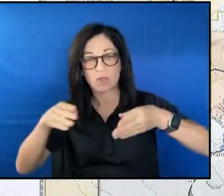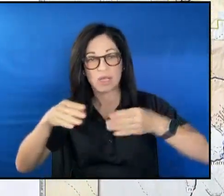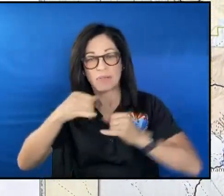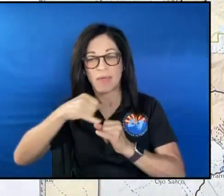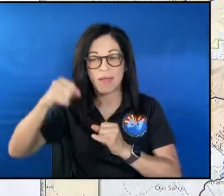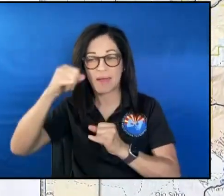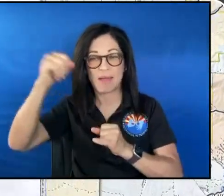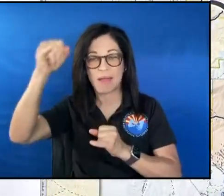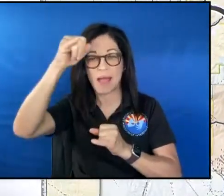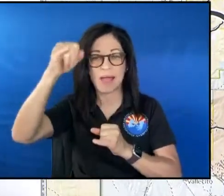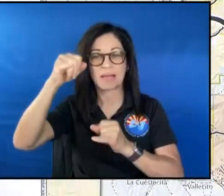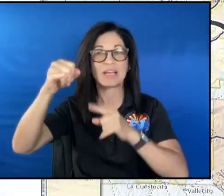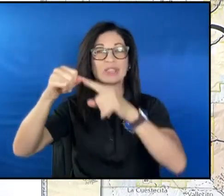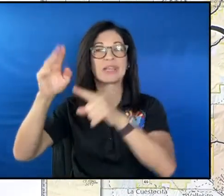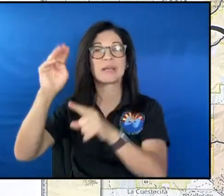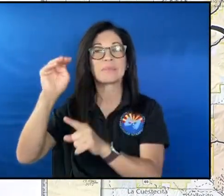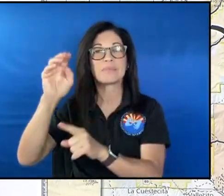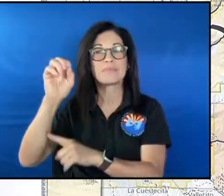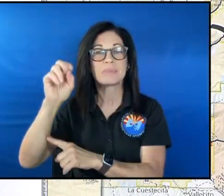of the monastery.